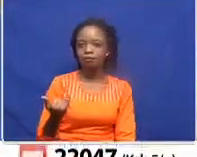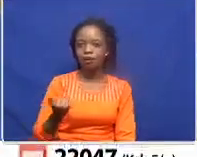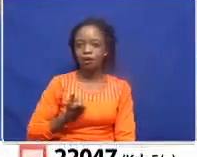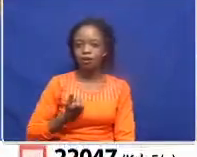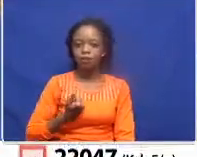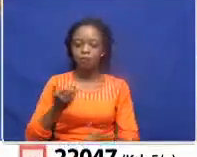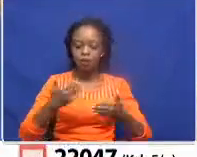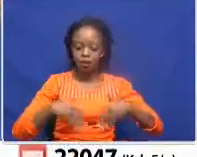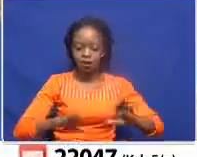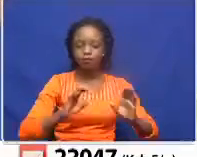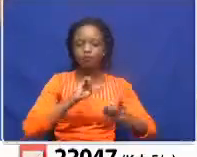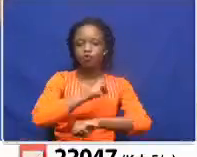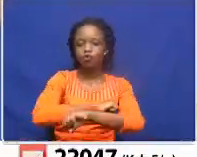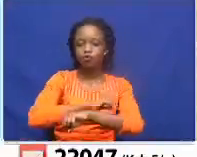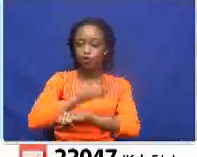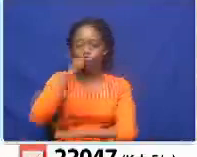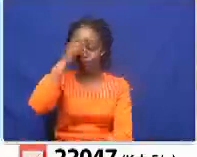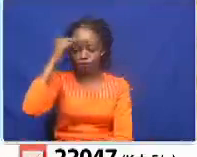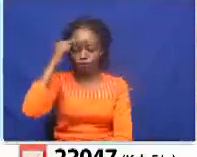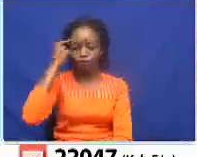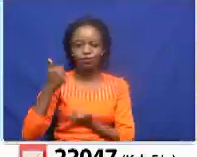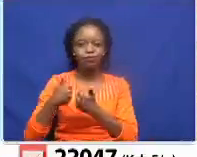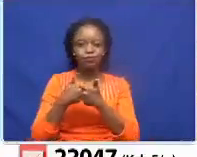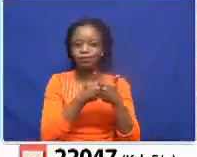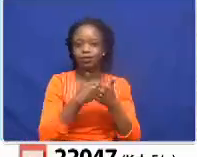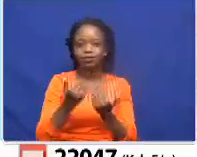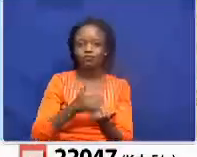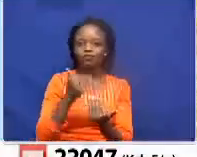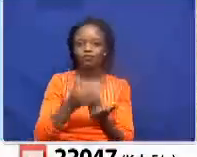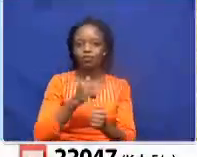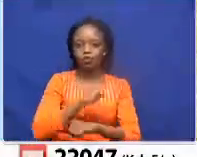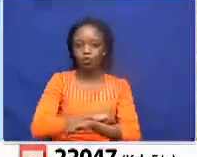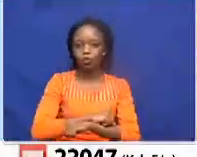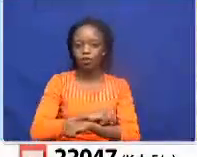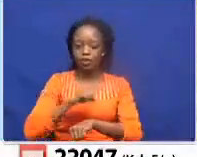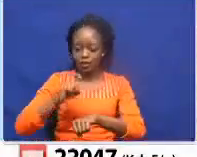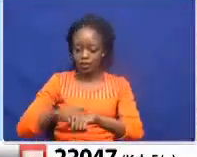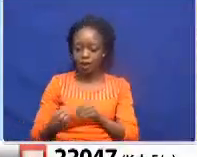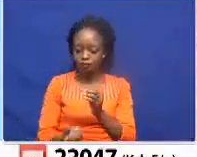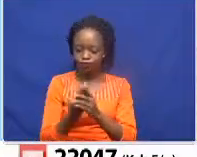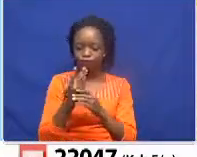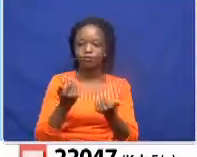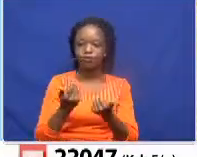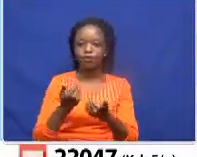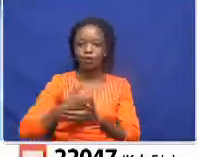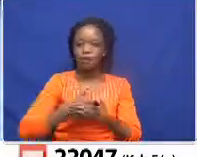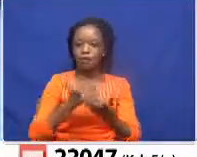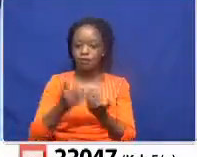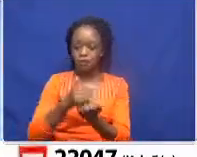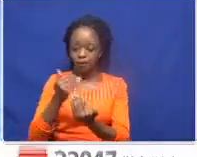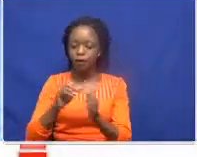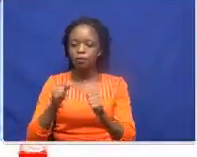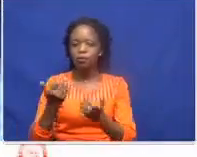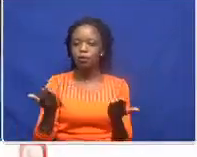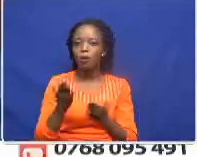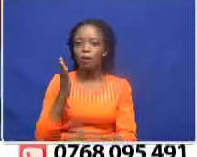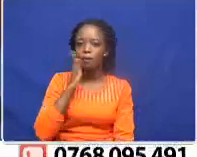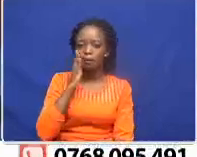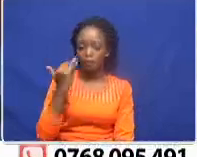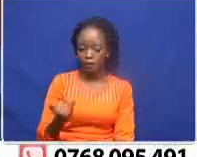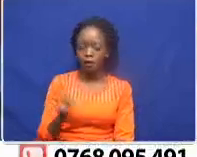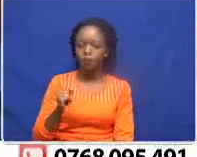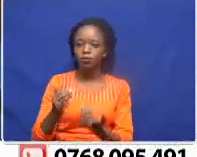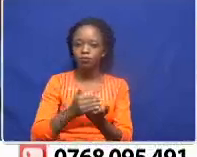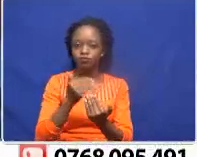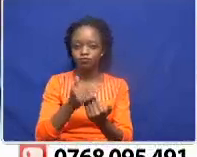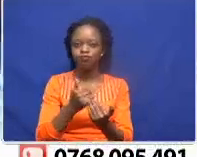to lack of child support services. Therefore, setting up the child care centers in schools where young mothers can take care of their children will enable the